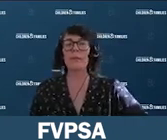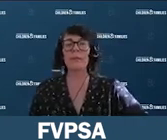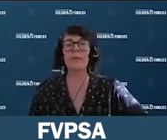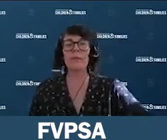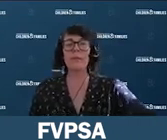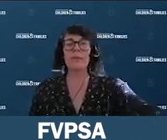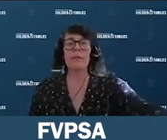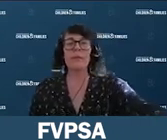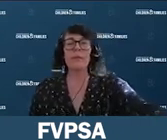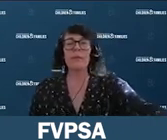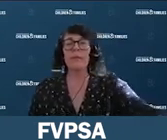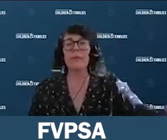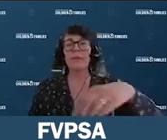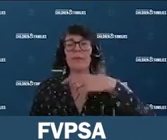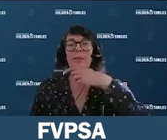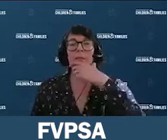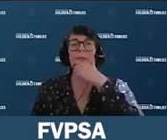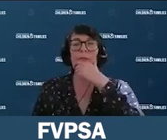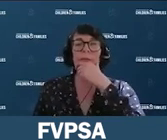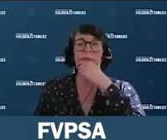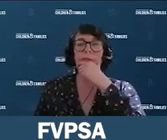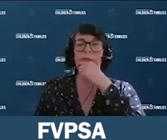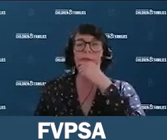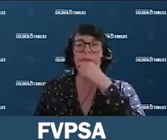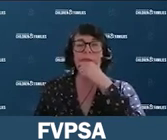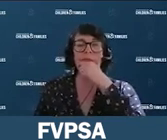Saying allowable and unallowable.